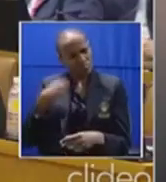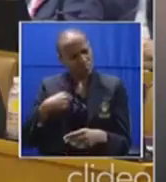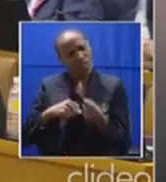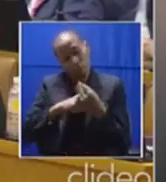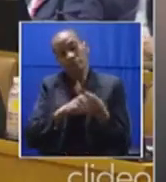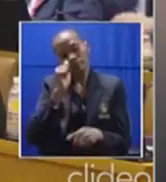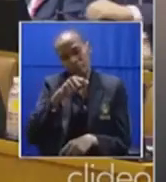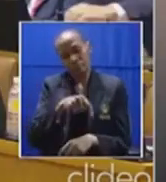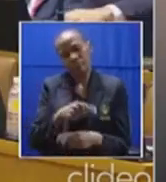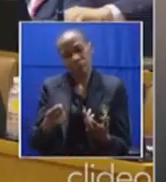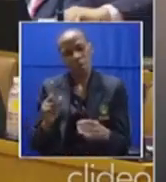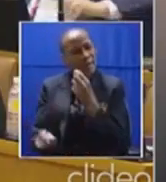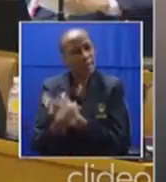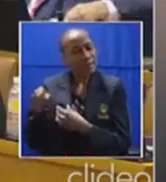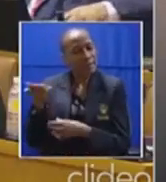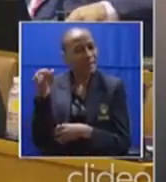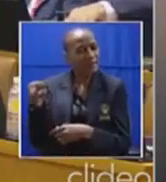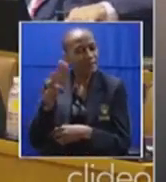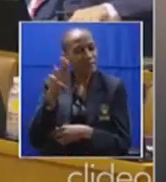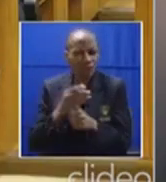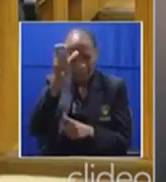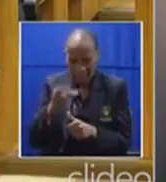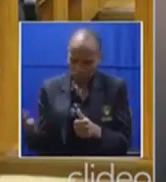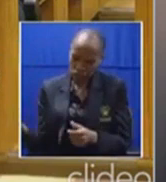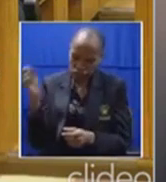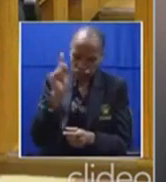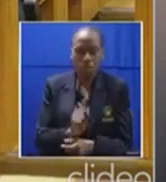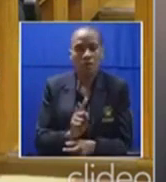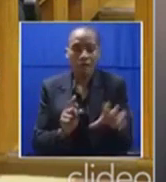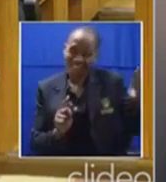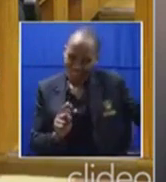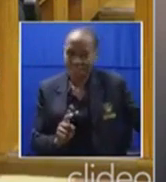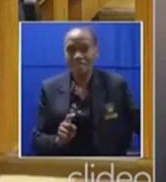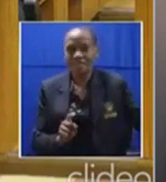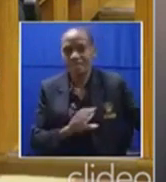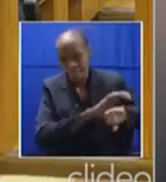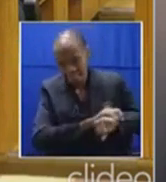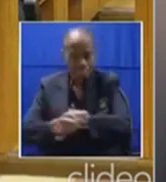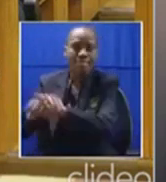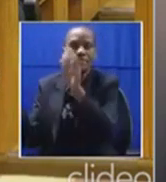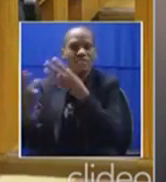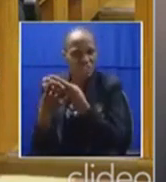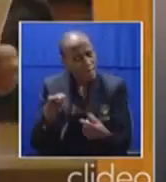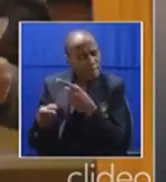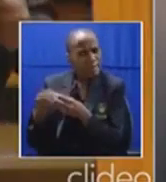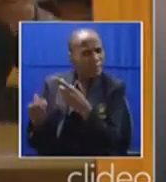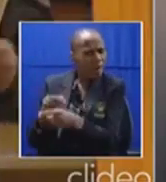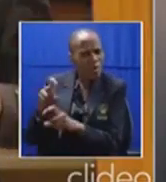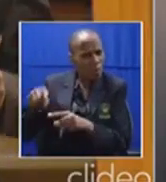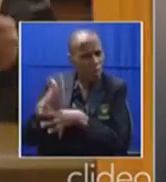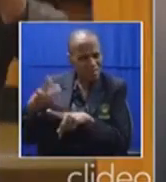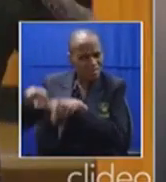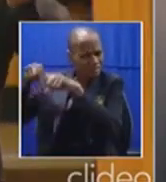turned out that he was actually lying. He even had to write to Parliament essentially to apologize. So